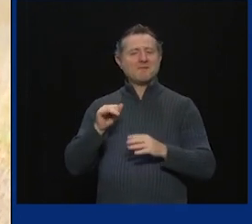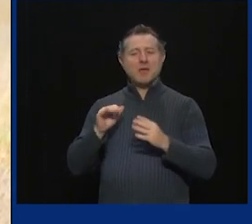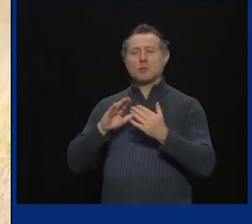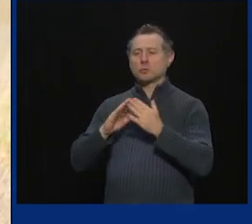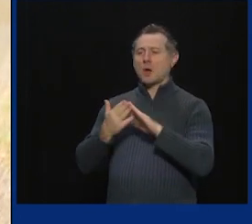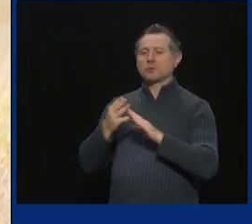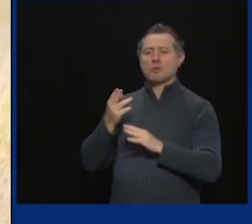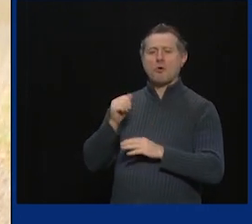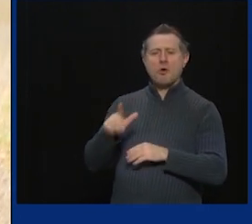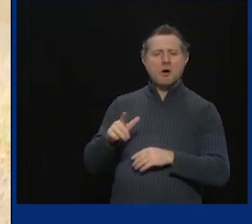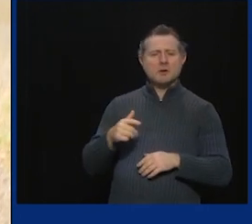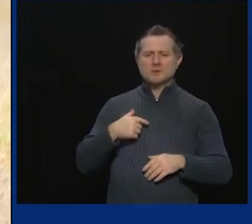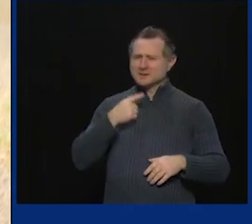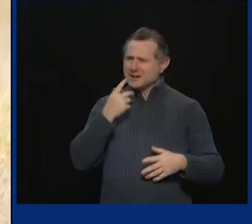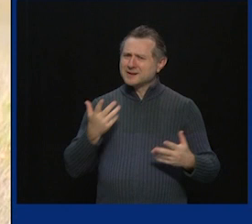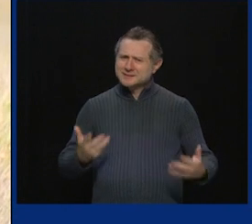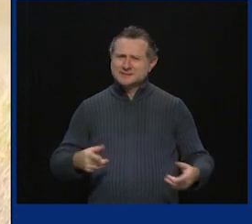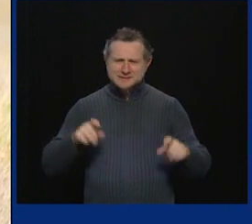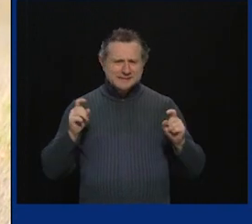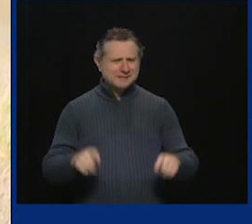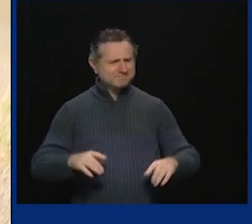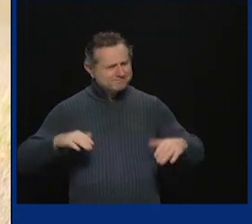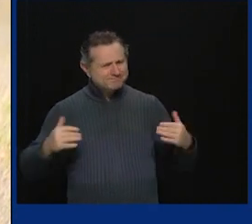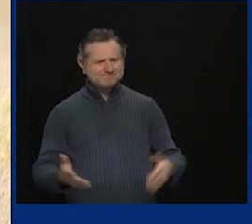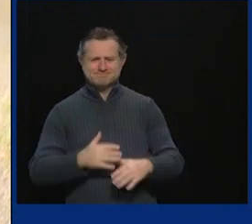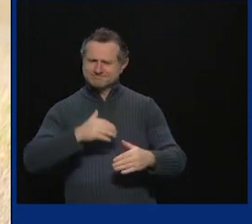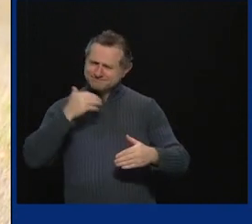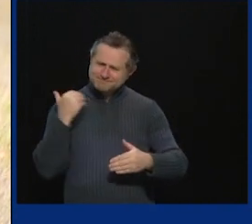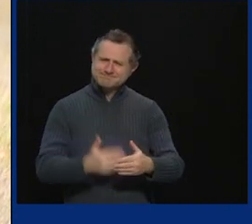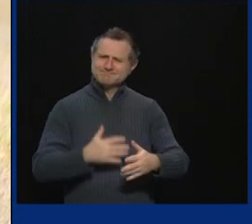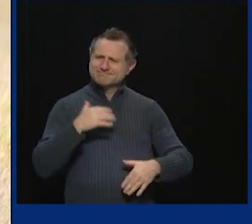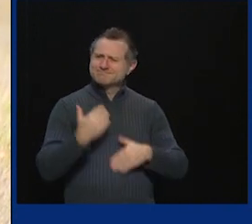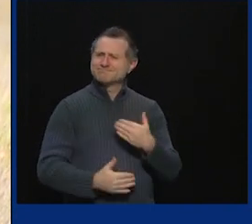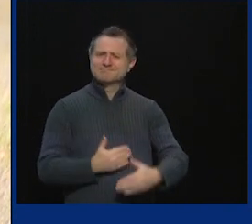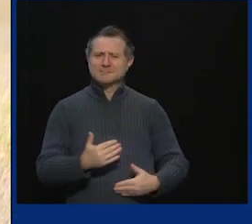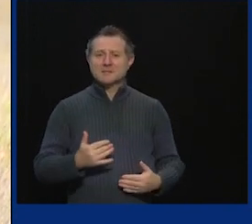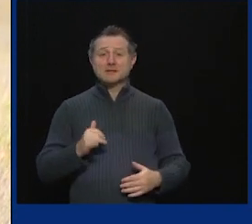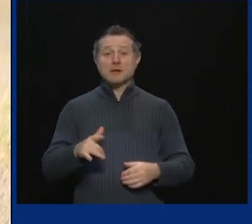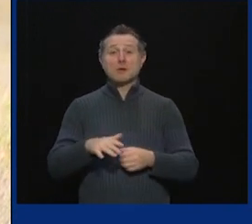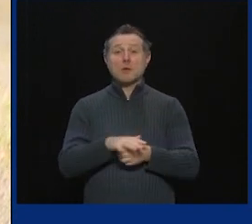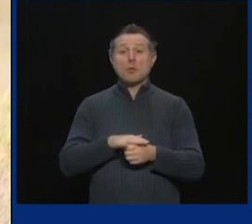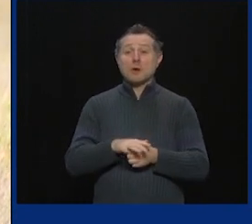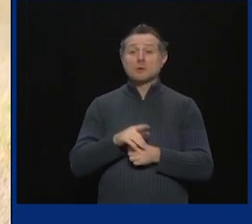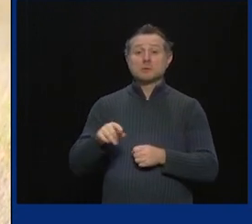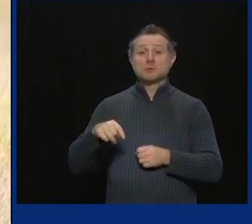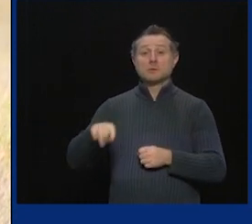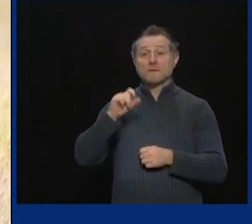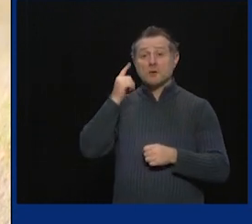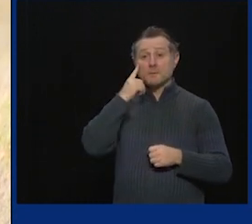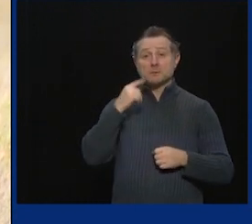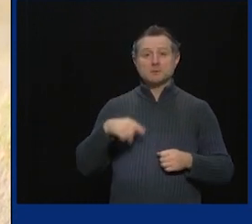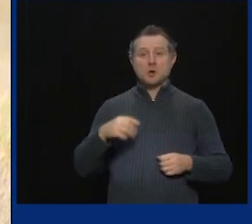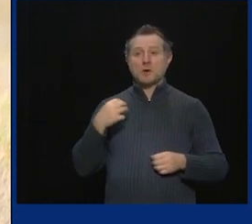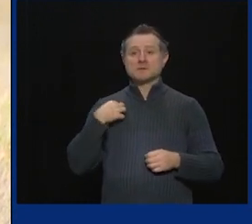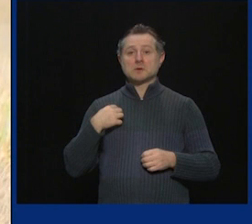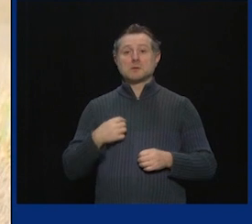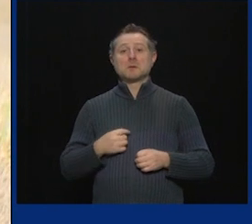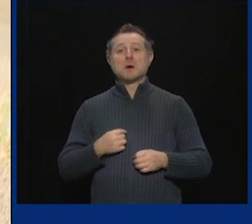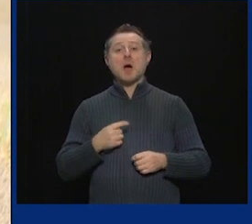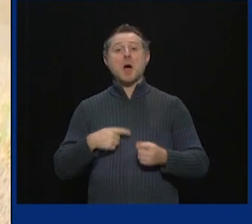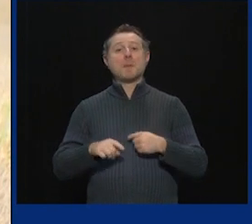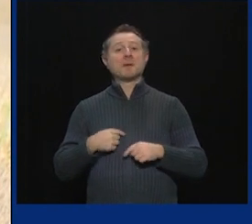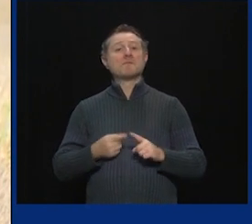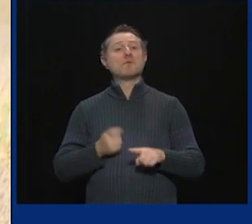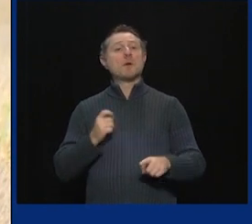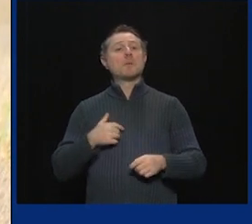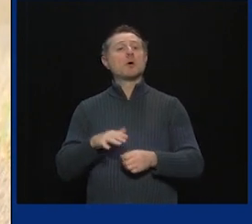all of them, and also our local elected officials, our Town of Alabama Supervisor, Rob Cross. I come out of local government, so it's all about local government to me. Our Genesee